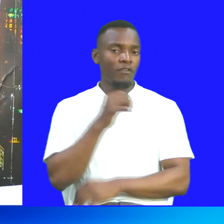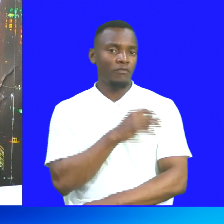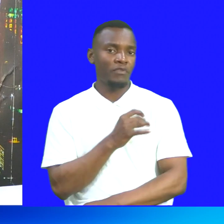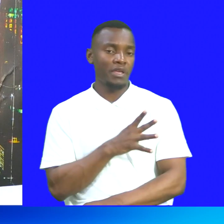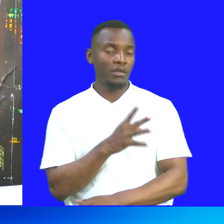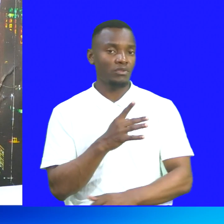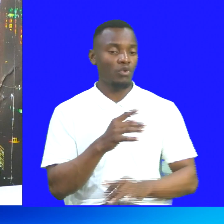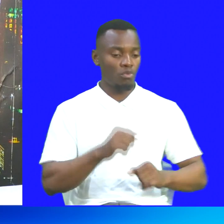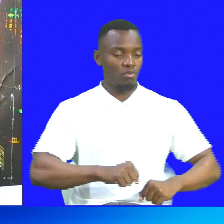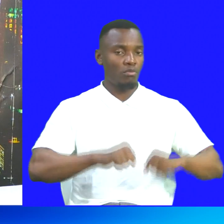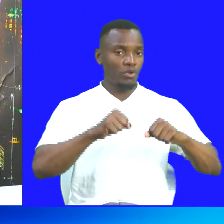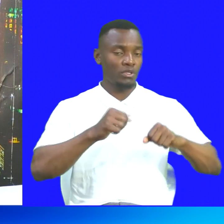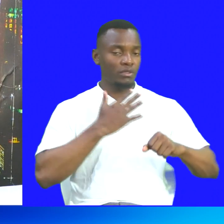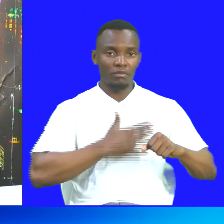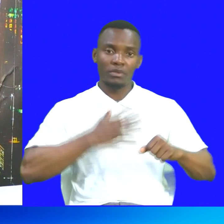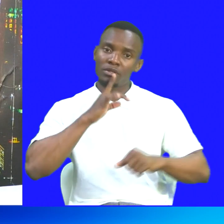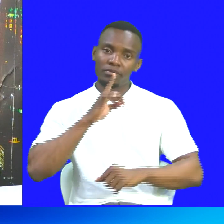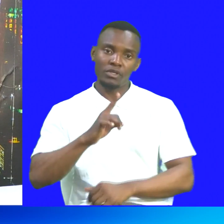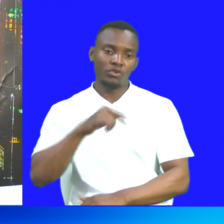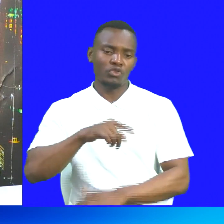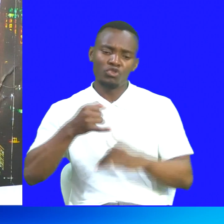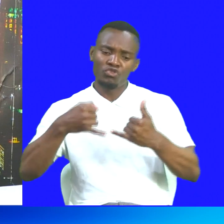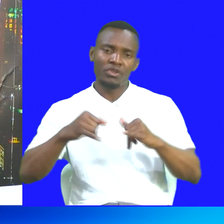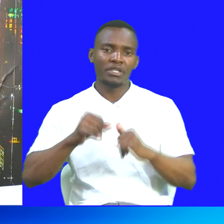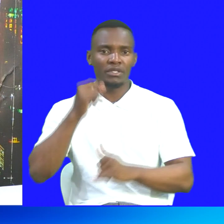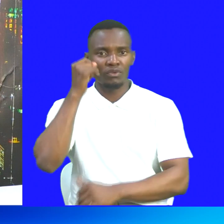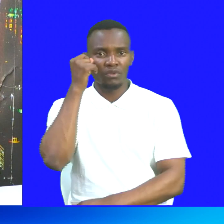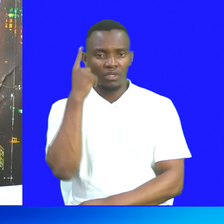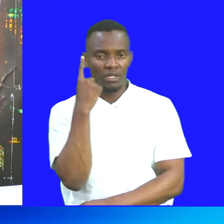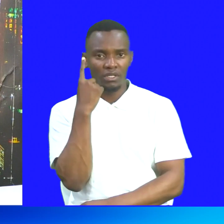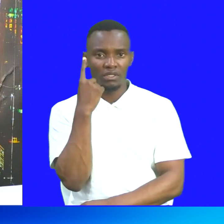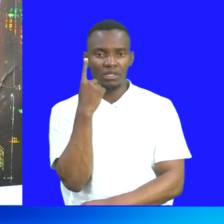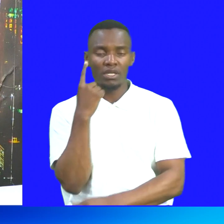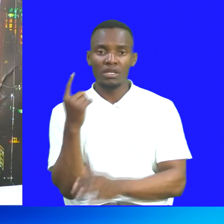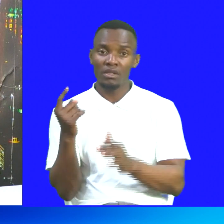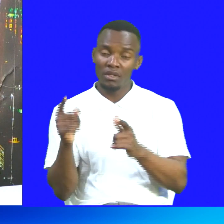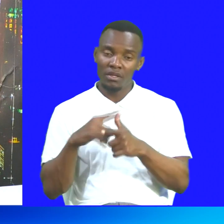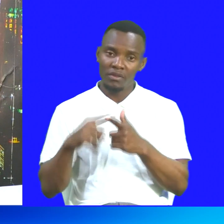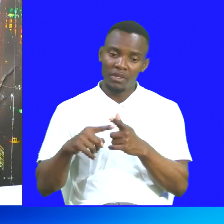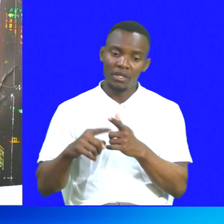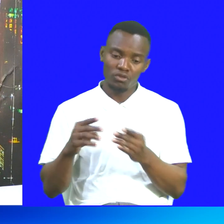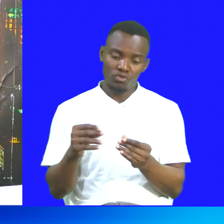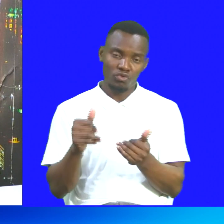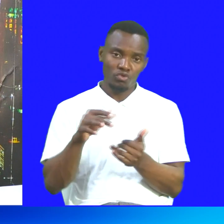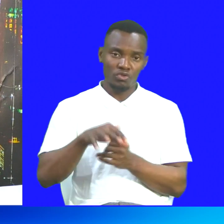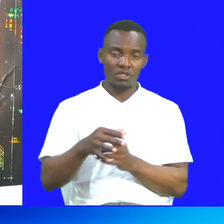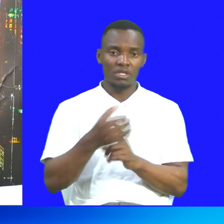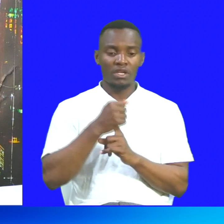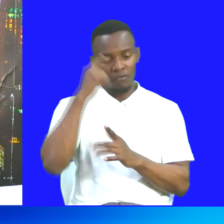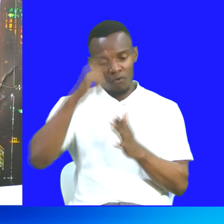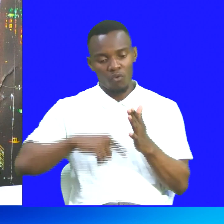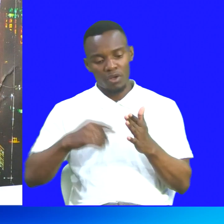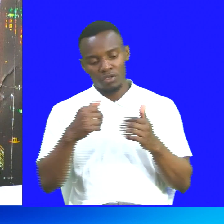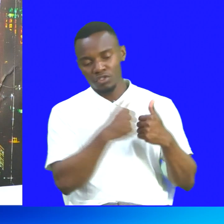employers, make sure you try to understand and find solutions for those